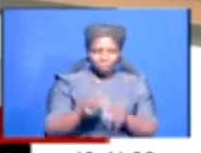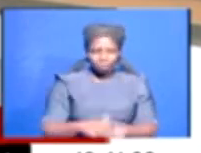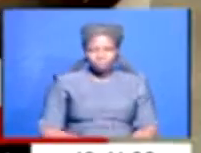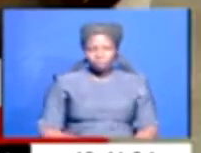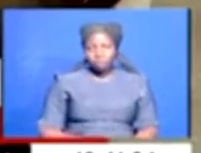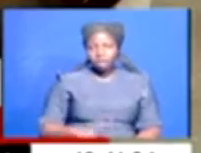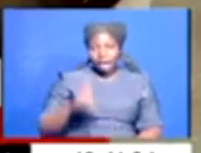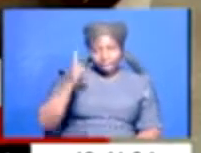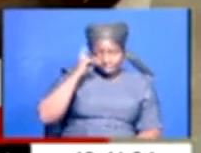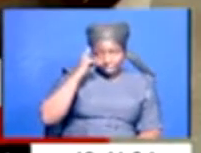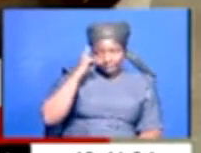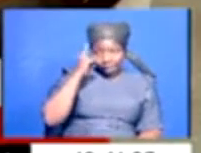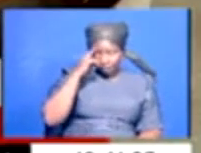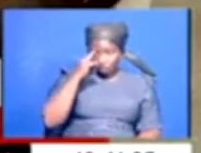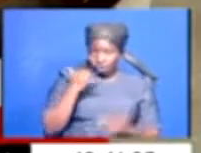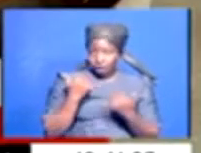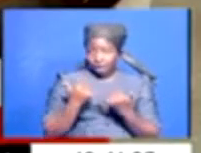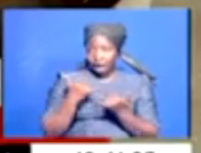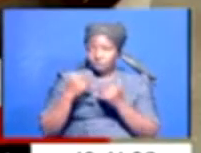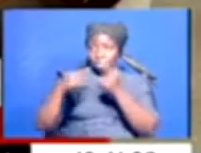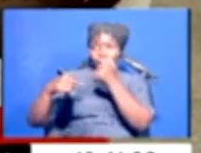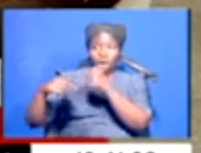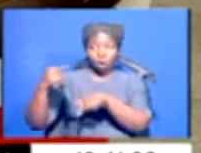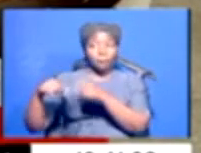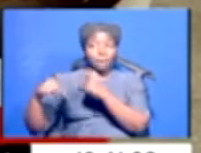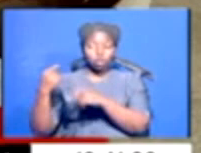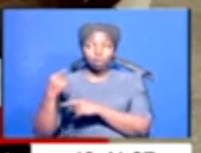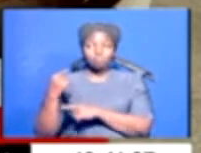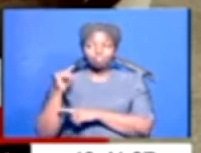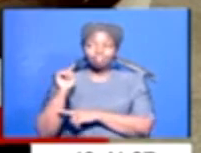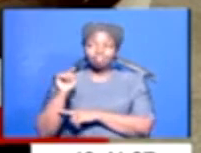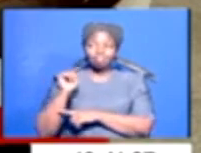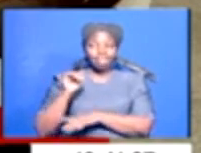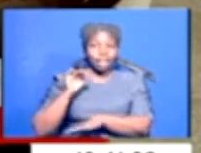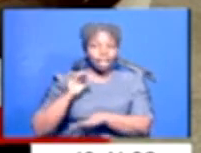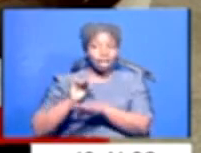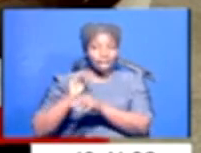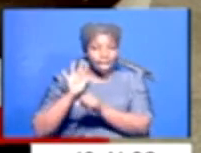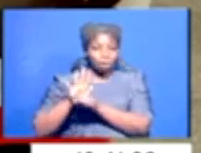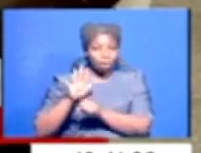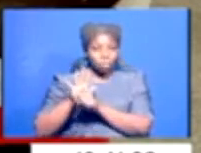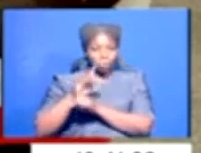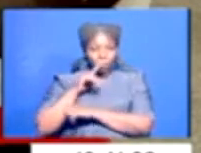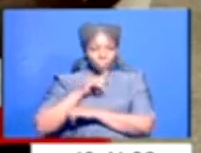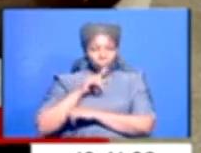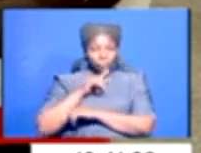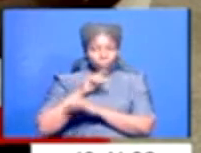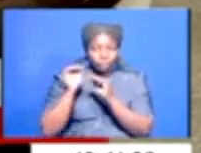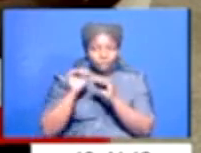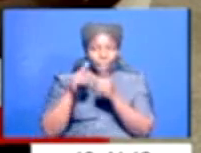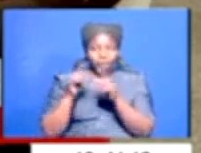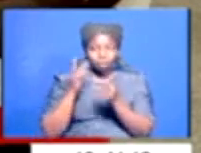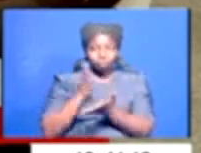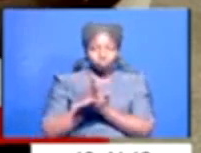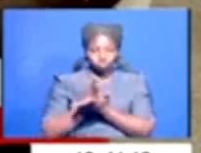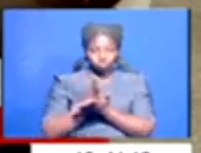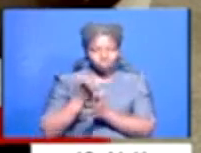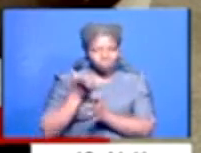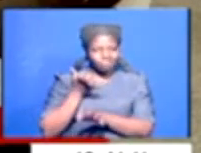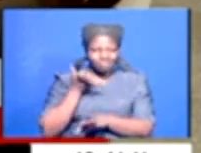for now, the competition is not so much stiff, mm-hmm. but it's stiff.